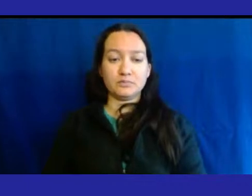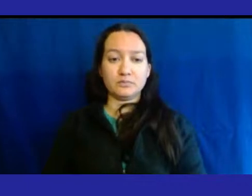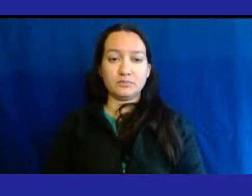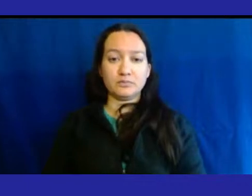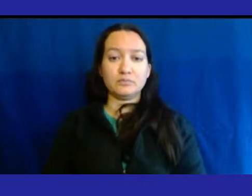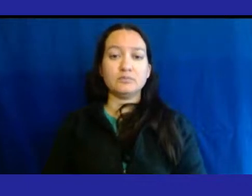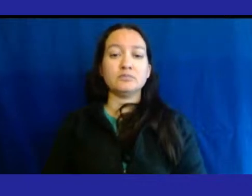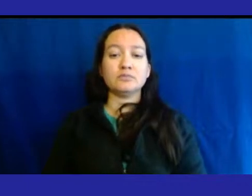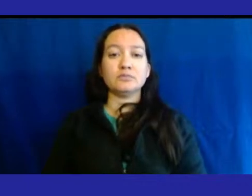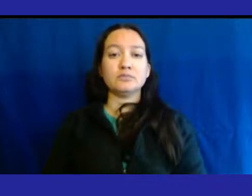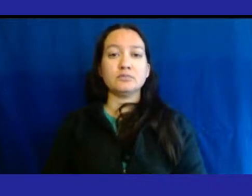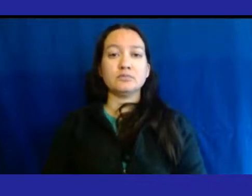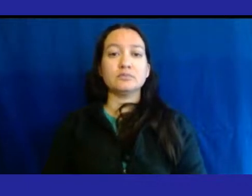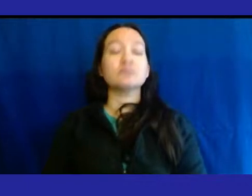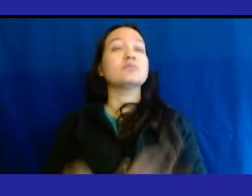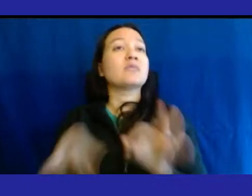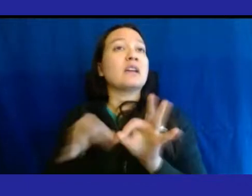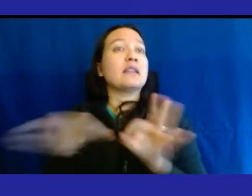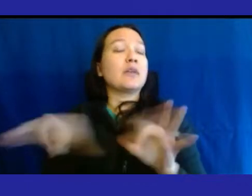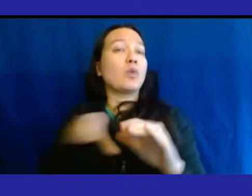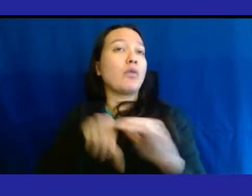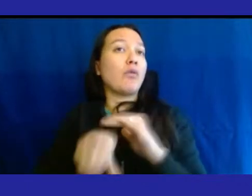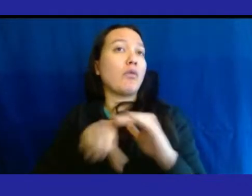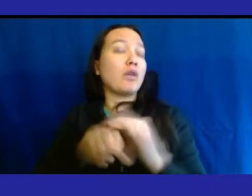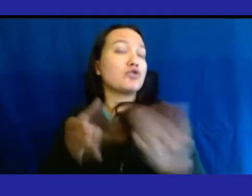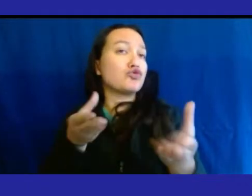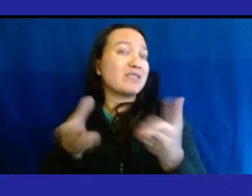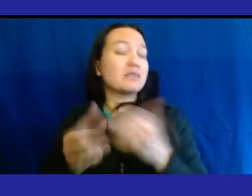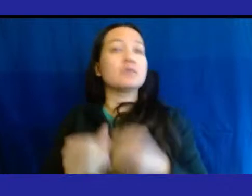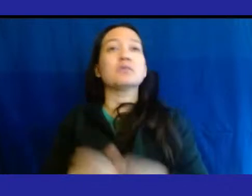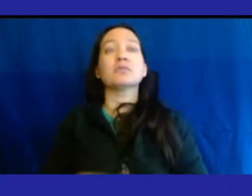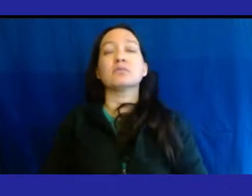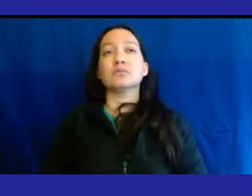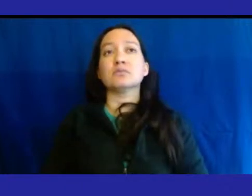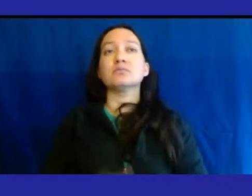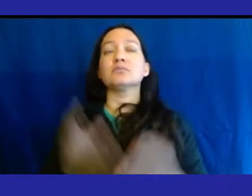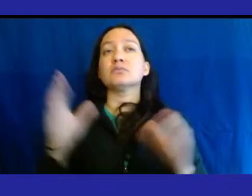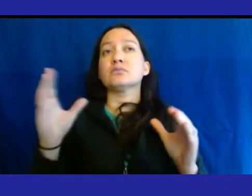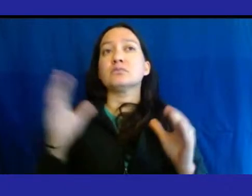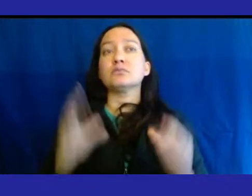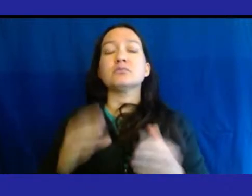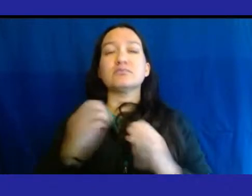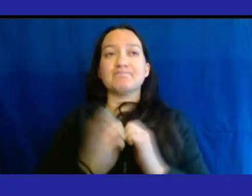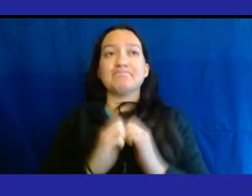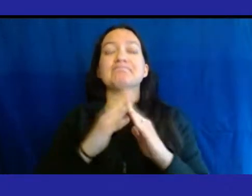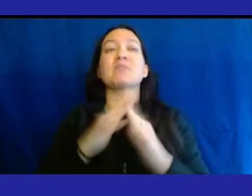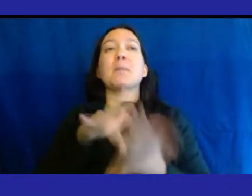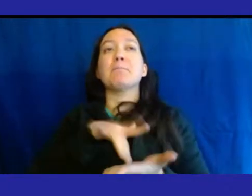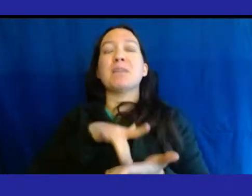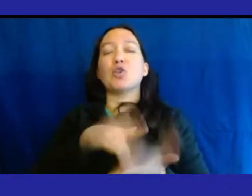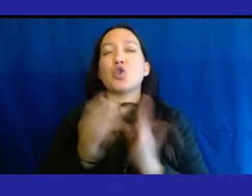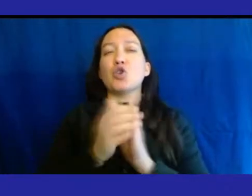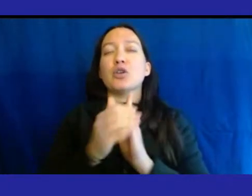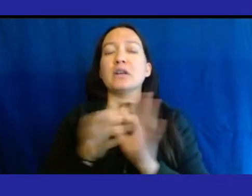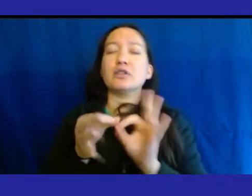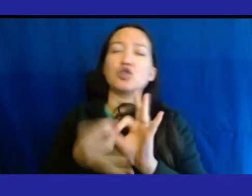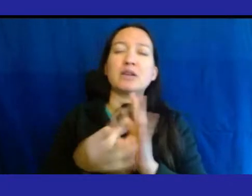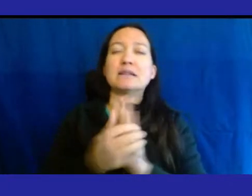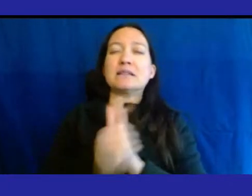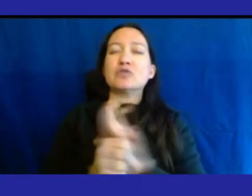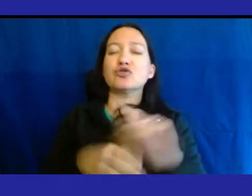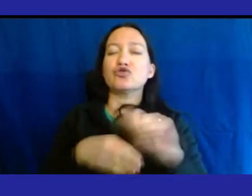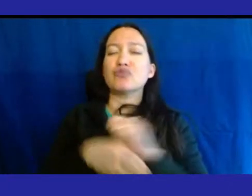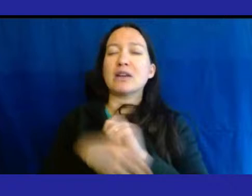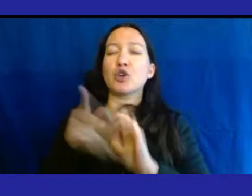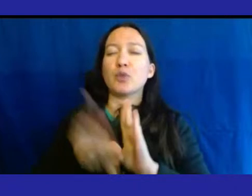Continuing with the provision of language access services, we also were able to launch a medical interpreter skills training program, which we affectionately